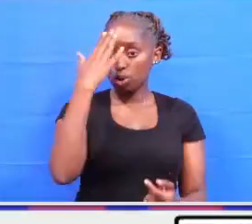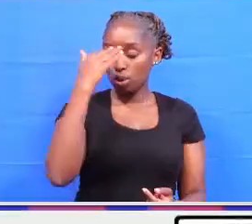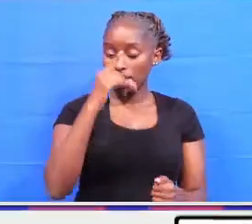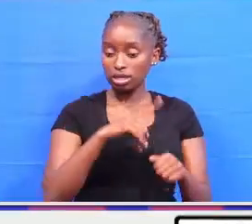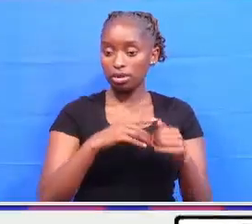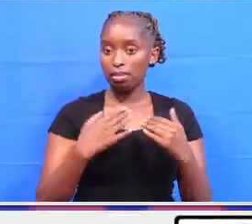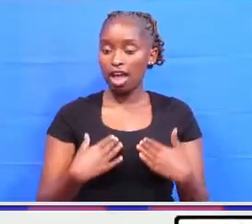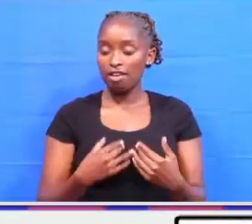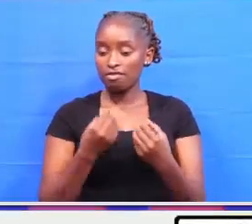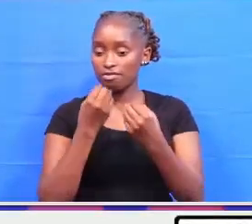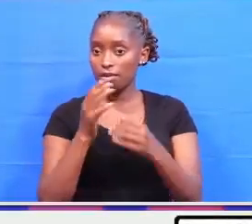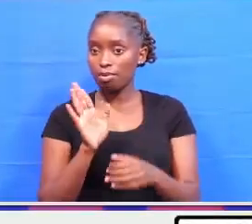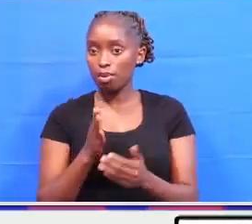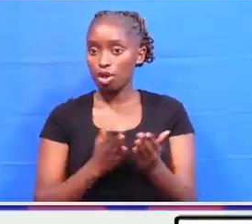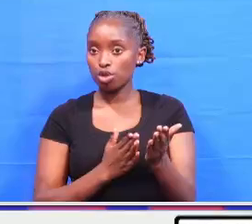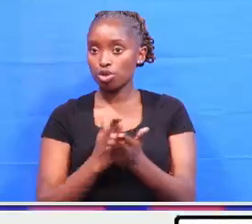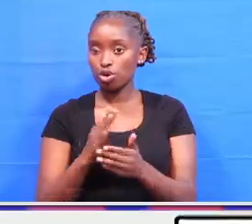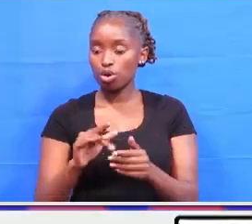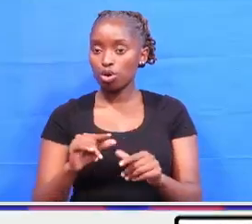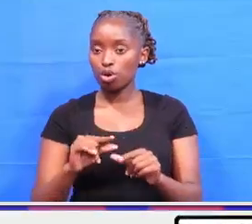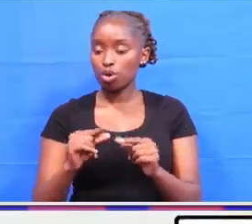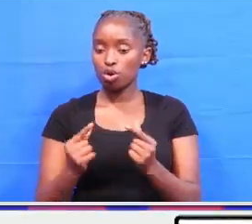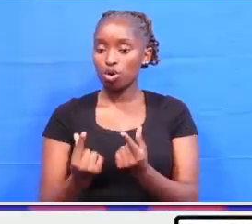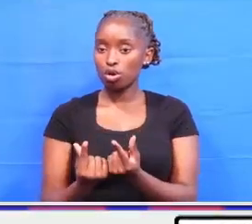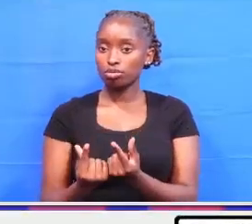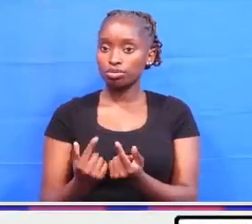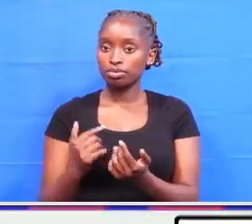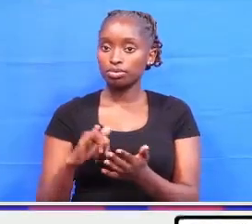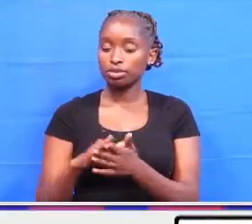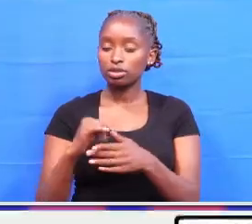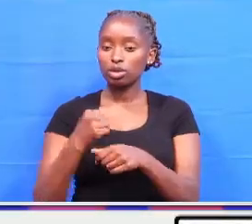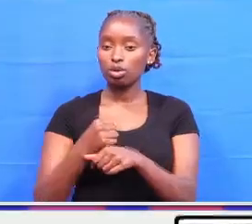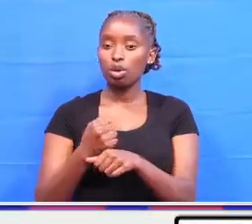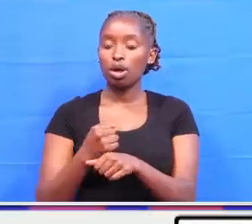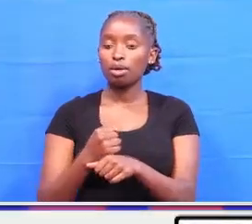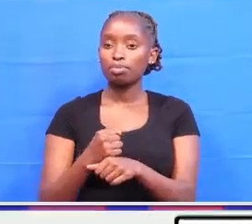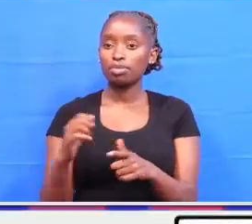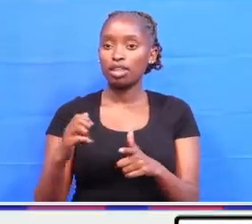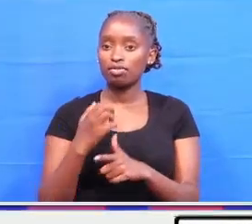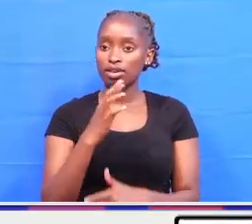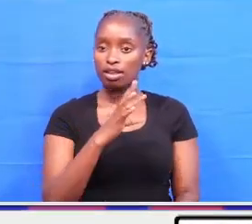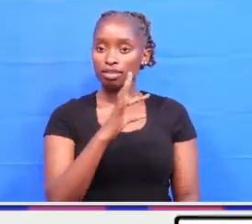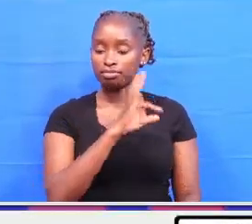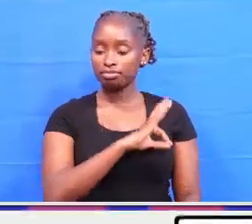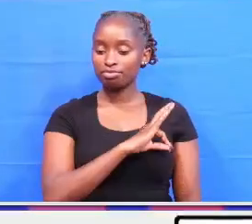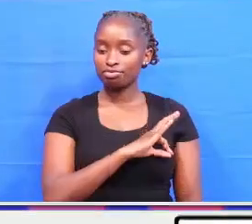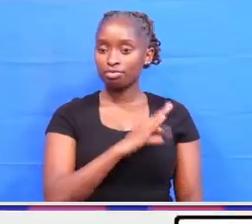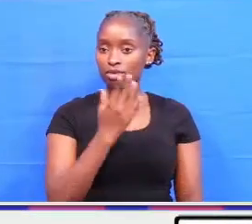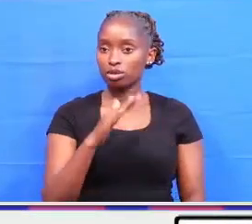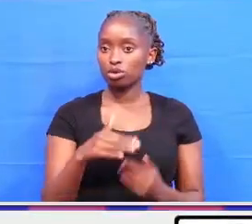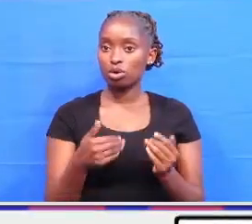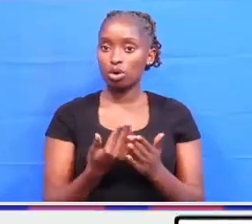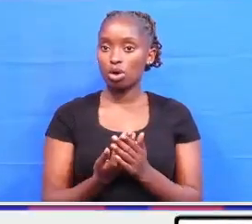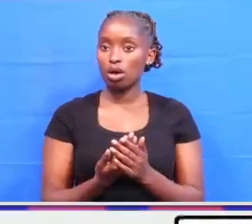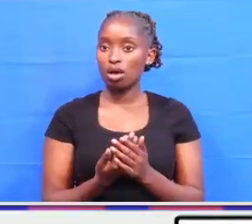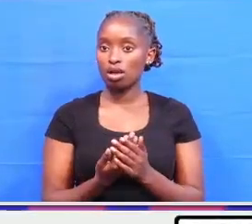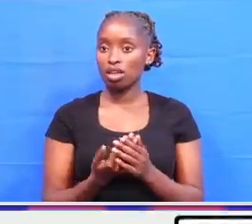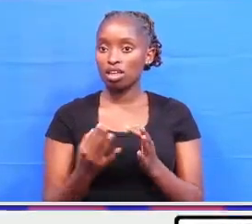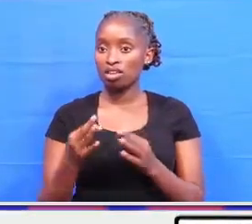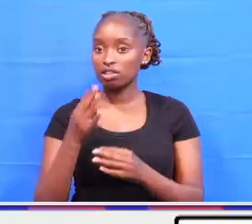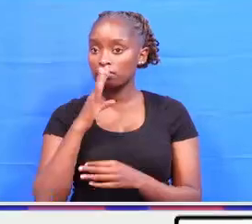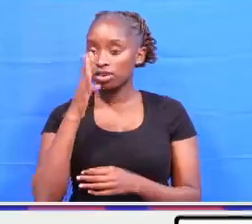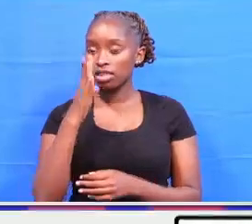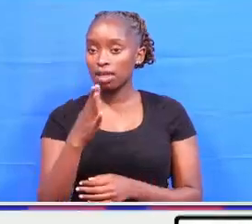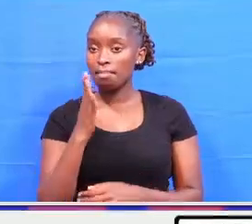our women through groups, for mm-hmm. instance, mm-hmm. it has worked for many years. Even when you speak to the youth, they will tell you, mm-hmm. My mom